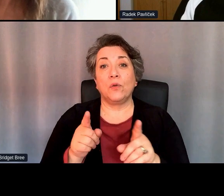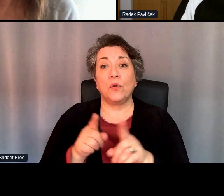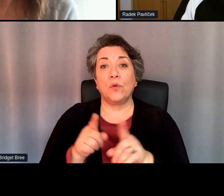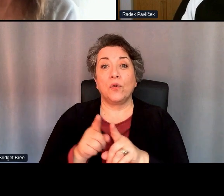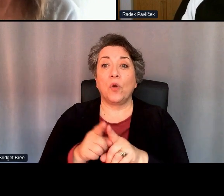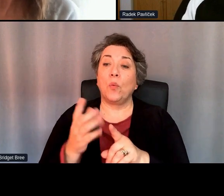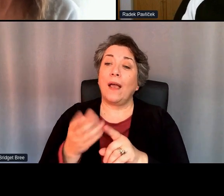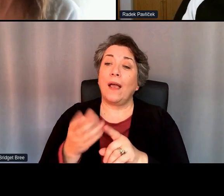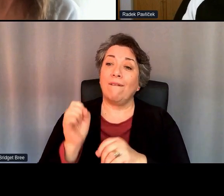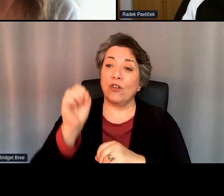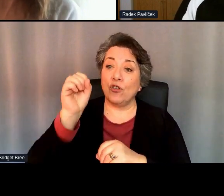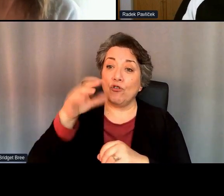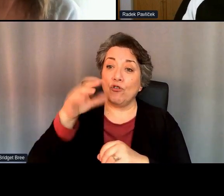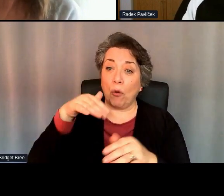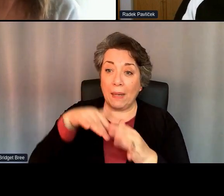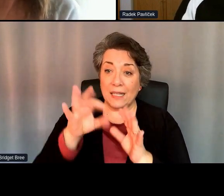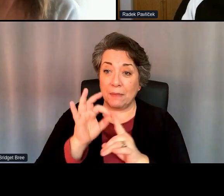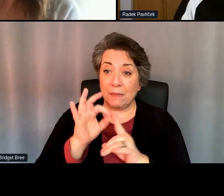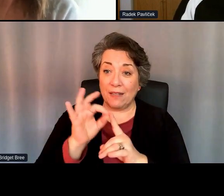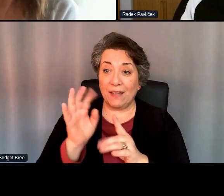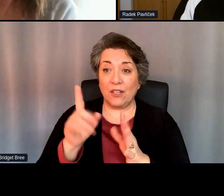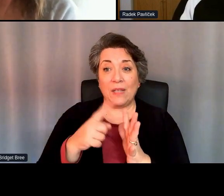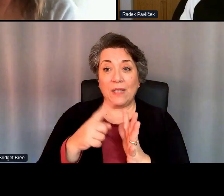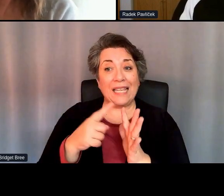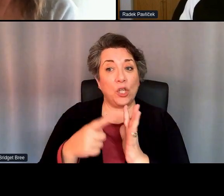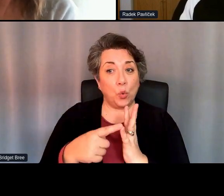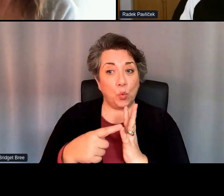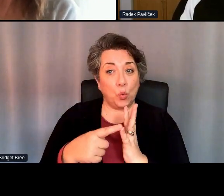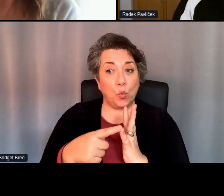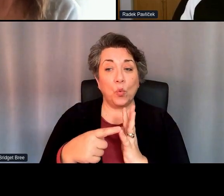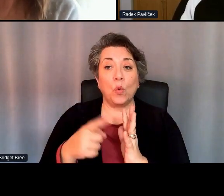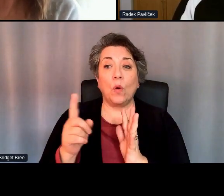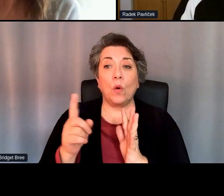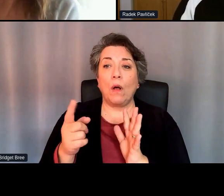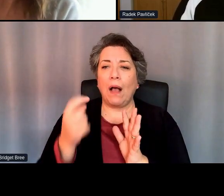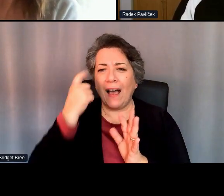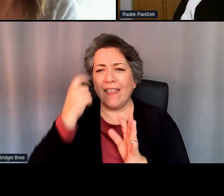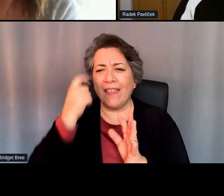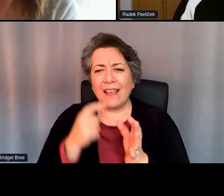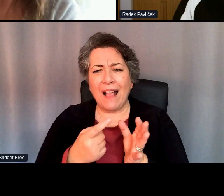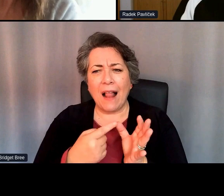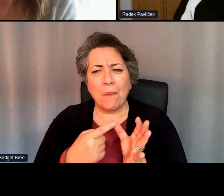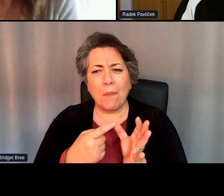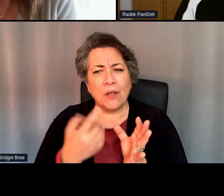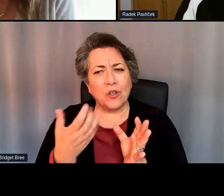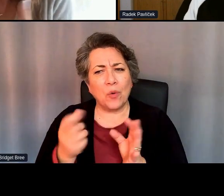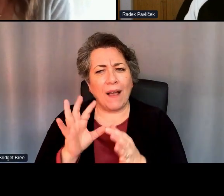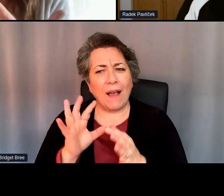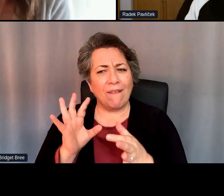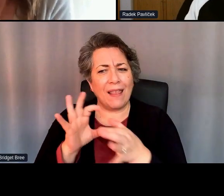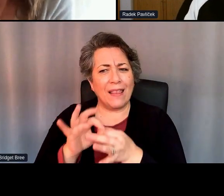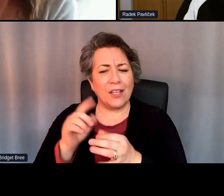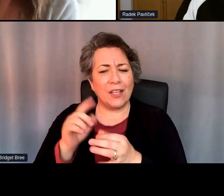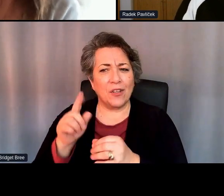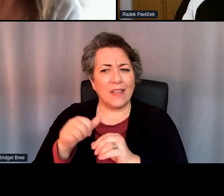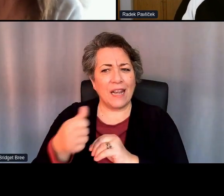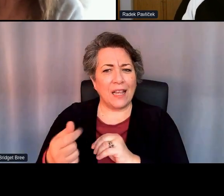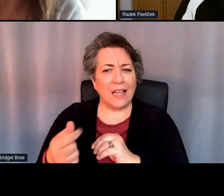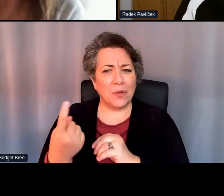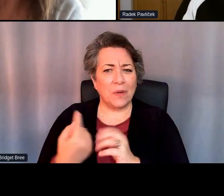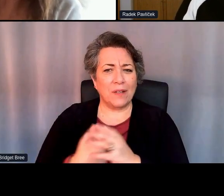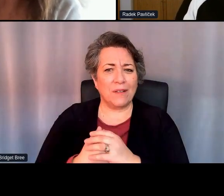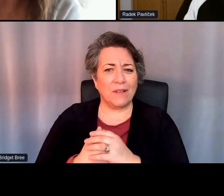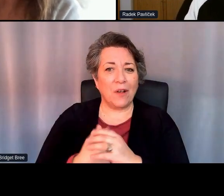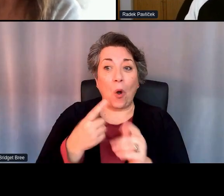drop-in from the EU. So I think Alberto can also provide links to the next drop-in sessions that we do. But if you have I learned something this